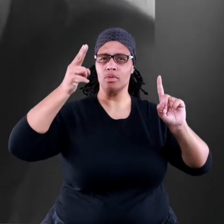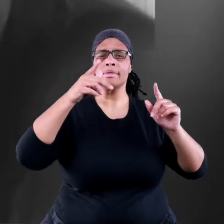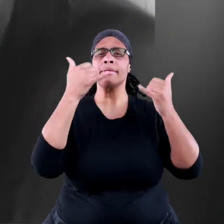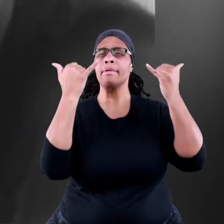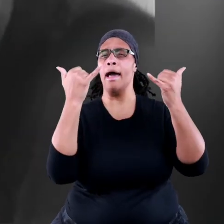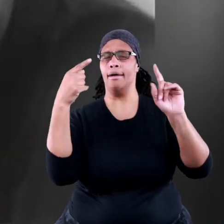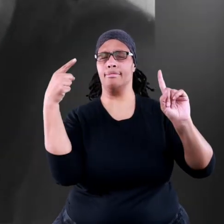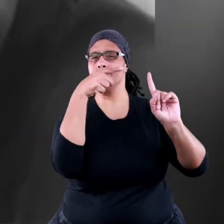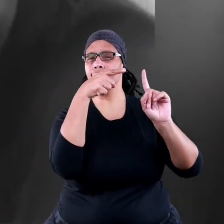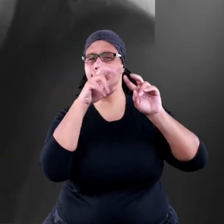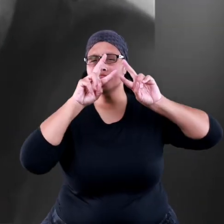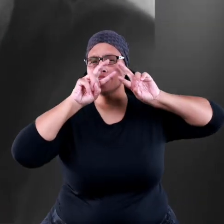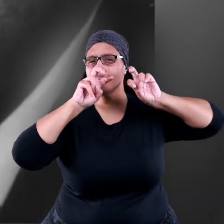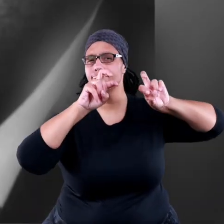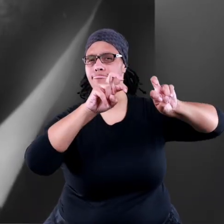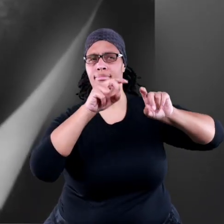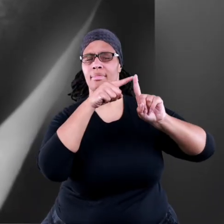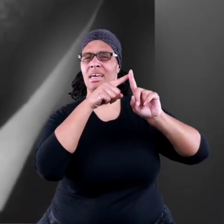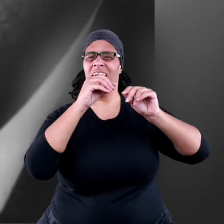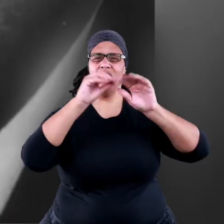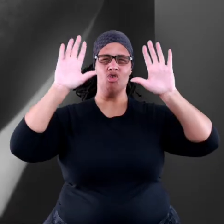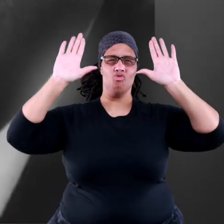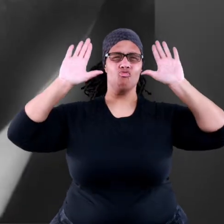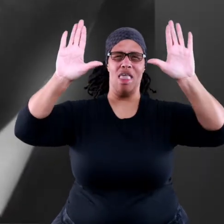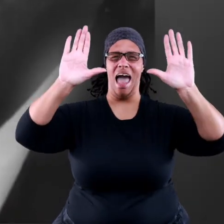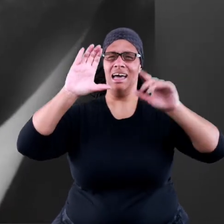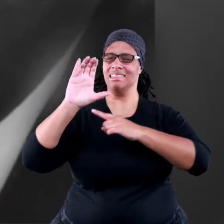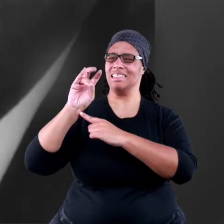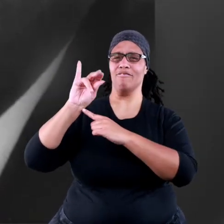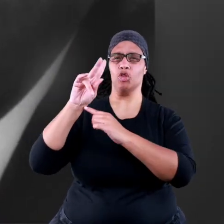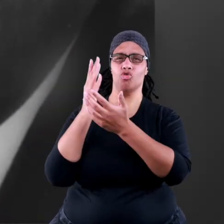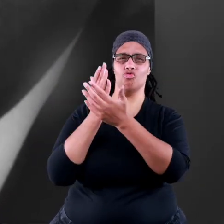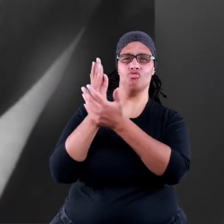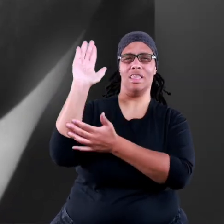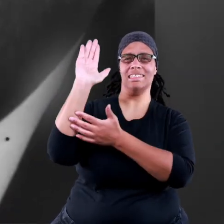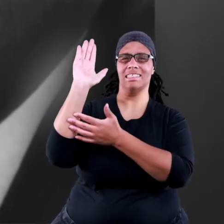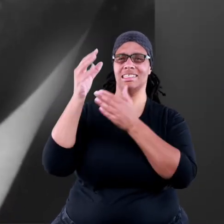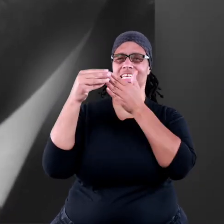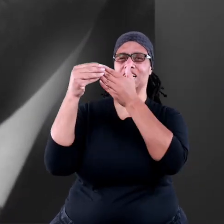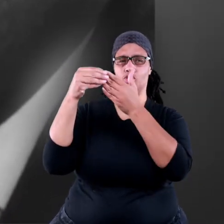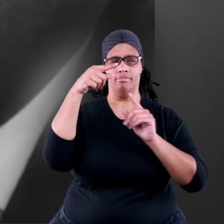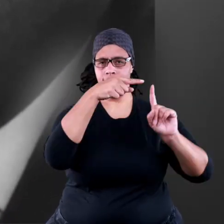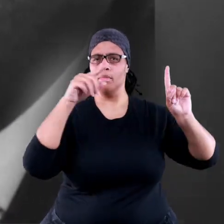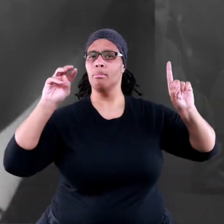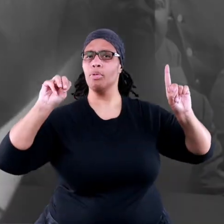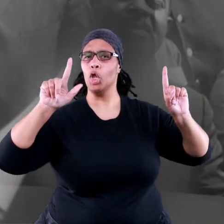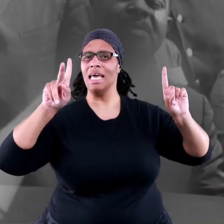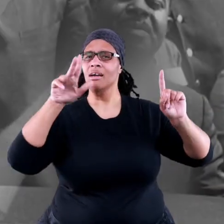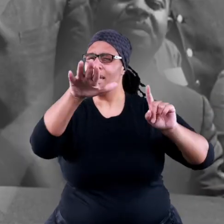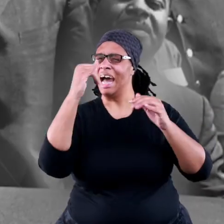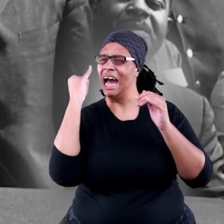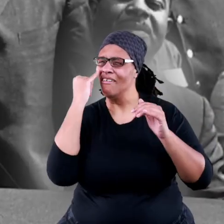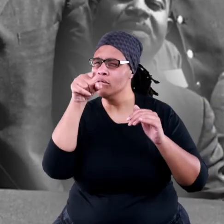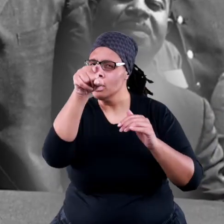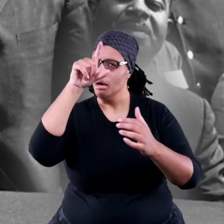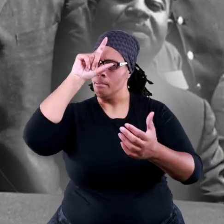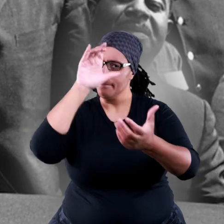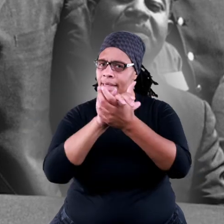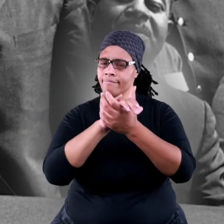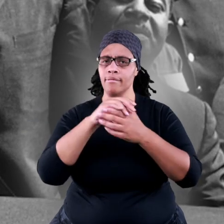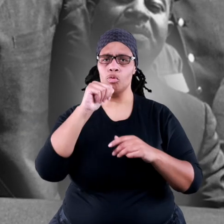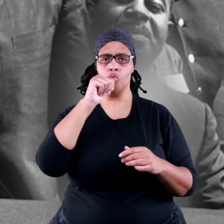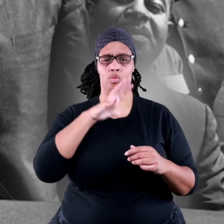history? Let's explore for a few minutes the life of the great civil rights leader, Martin Luther King Jr. If